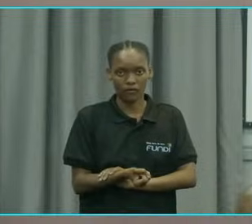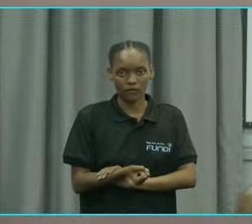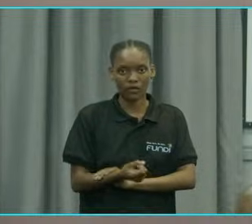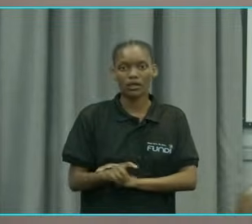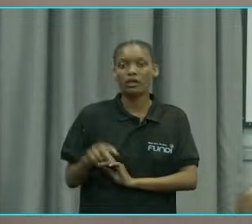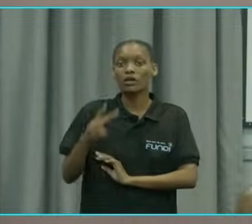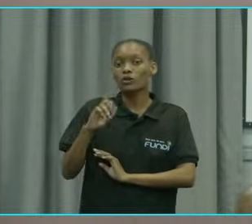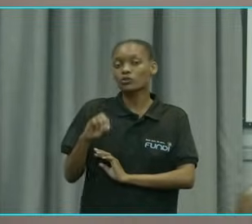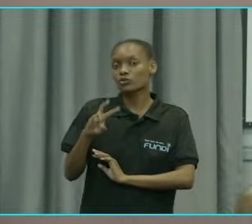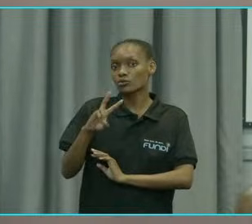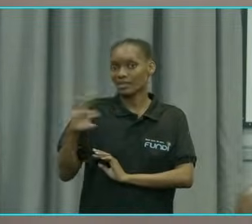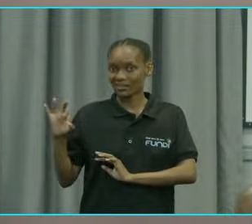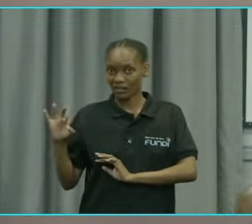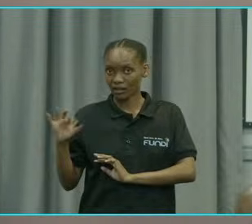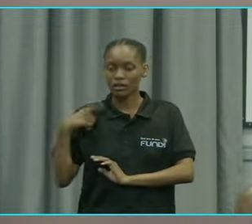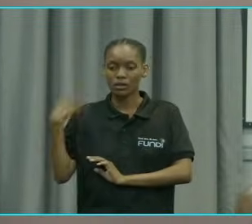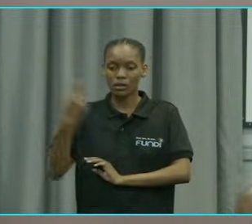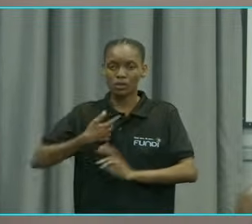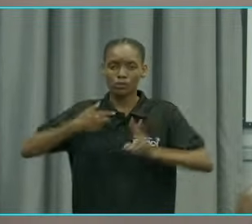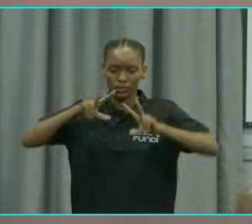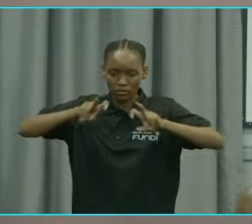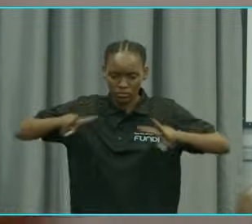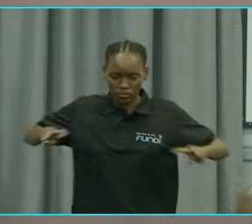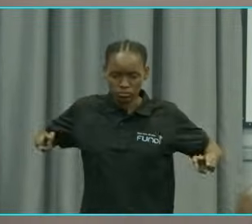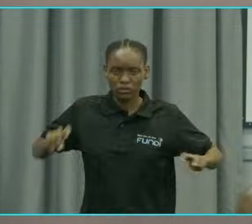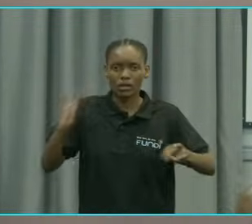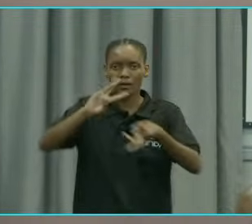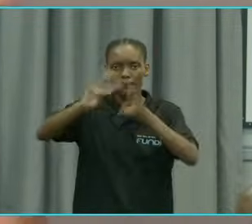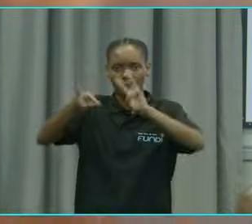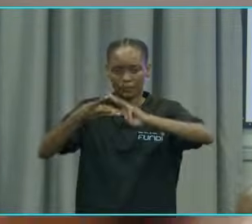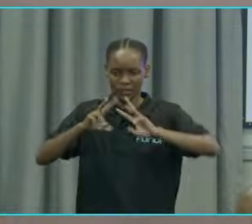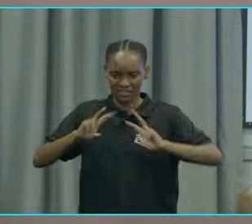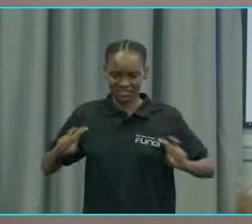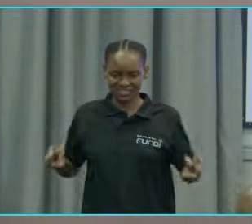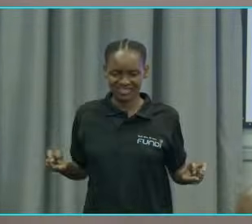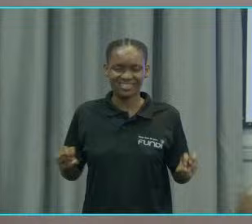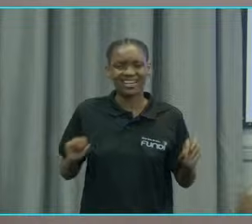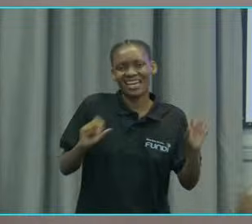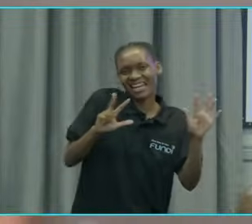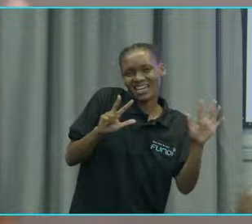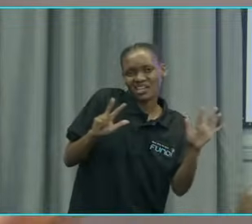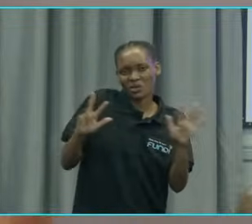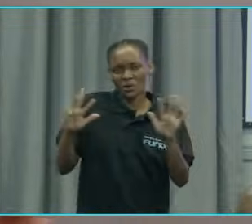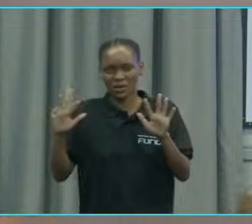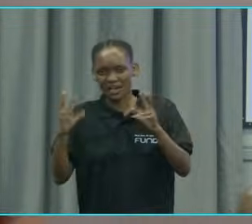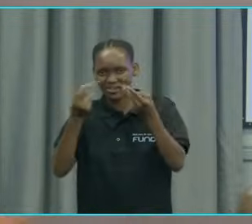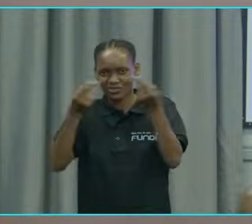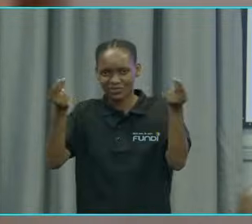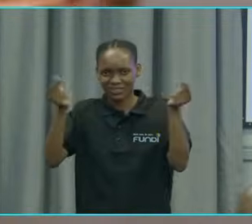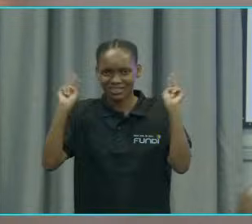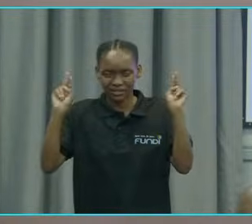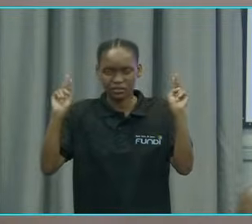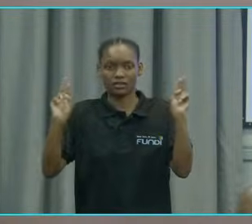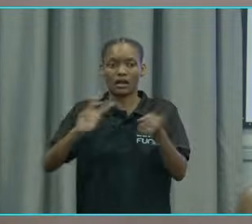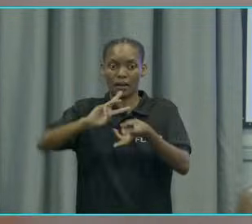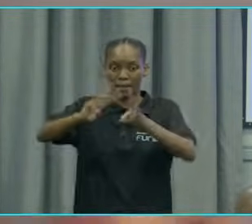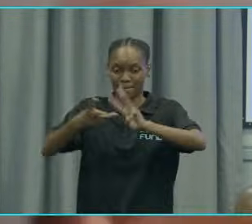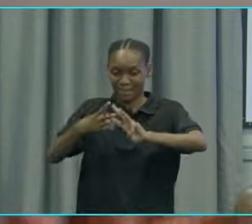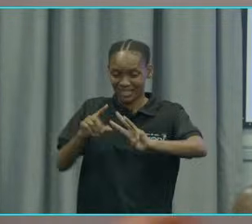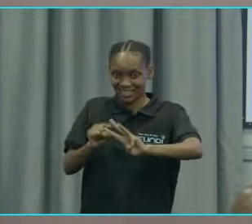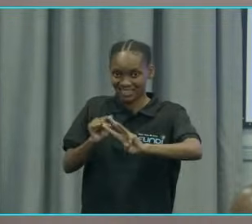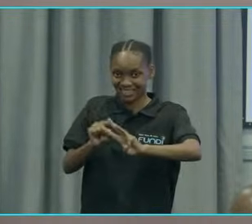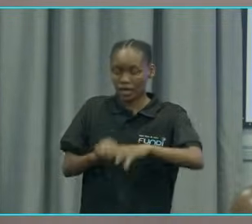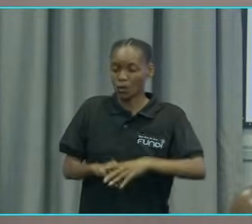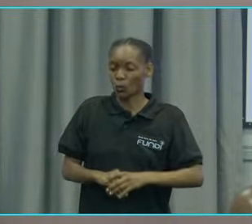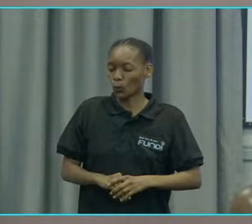at the maths itself. And we only did about 8 or 9 universities. The maths itself. There's a